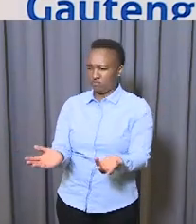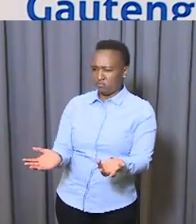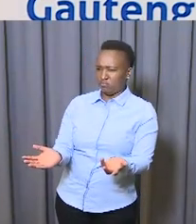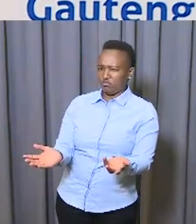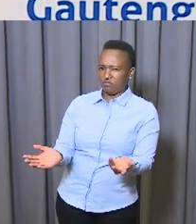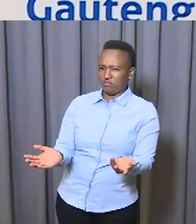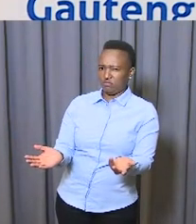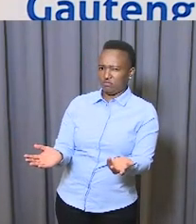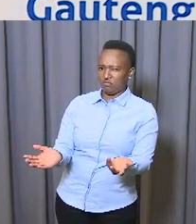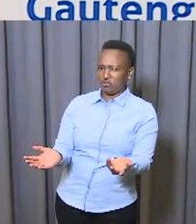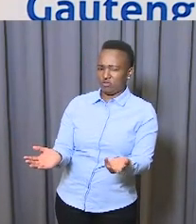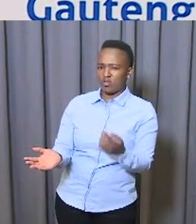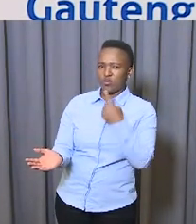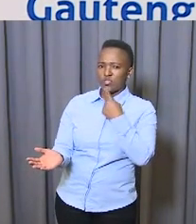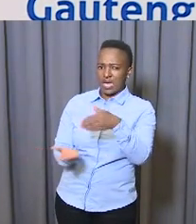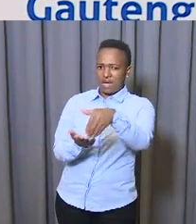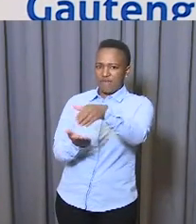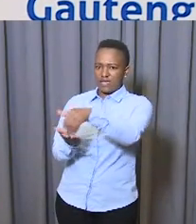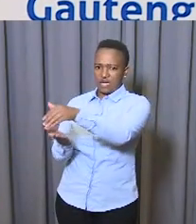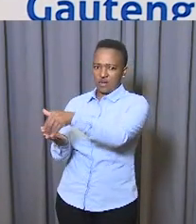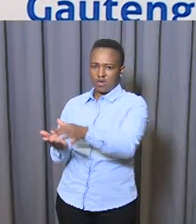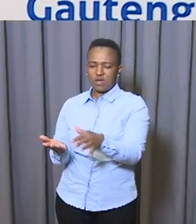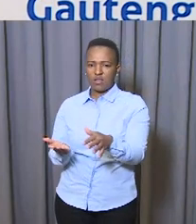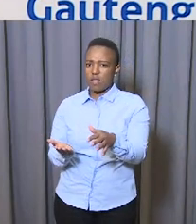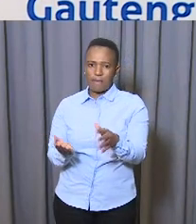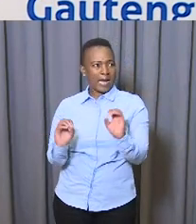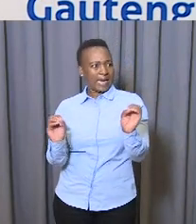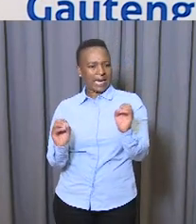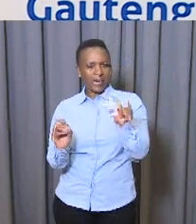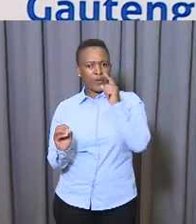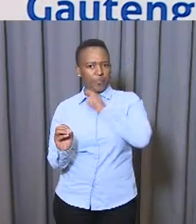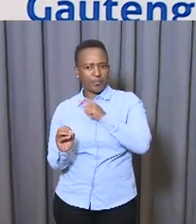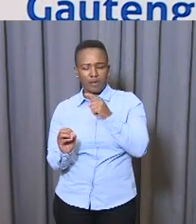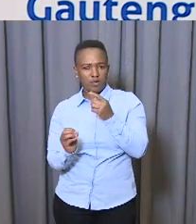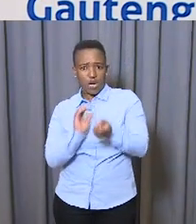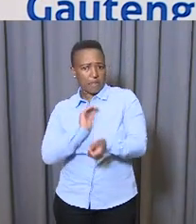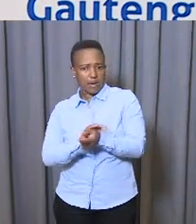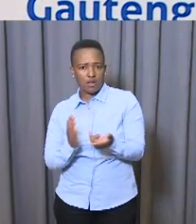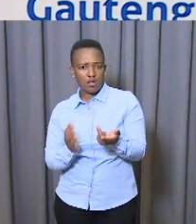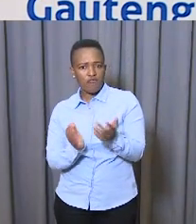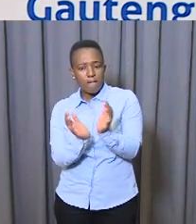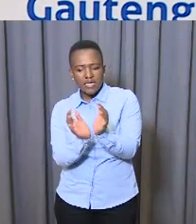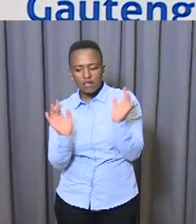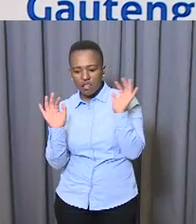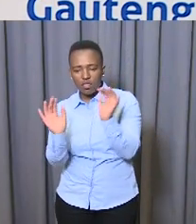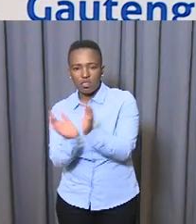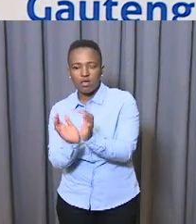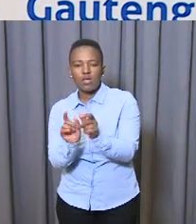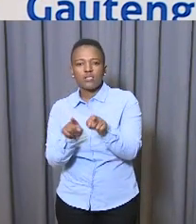be evictions, which is something that is not necessarily happening. Even those that are blocking the